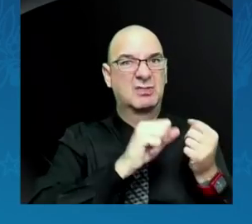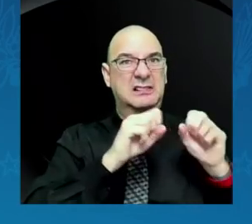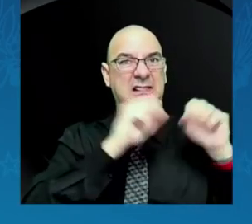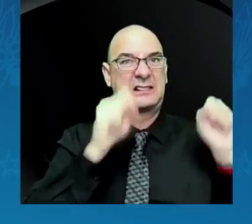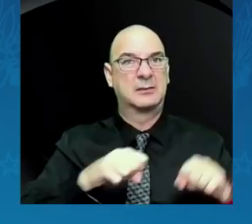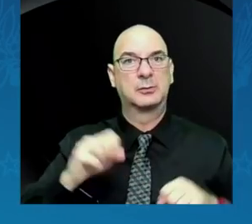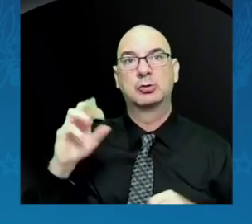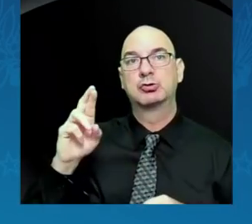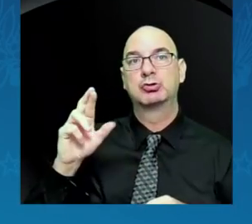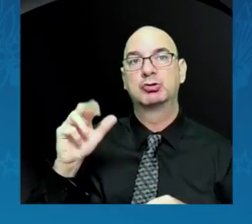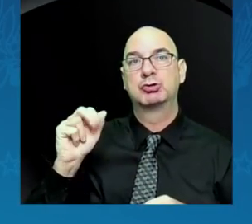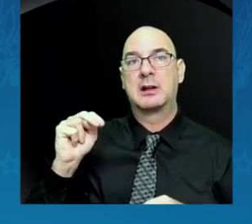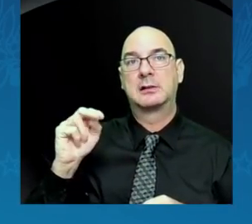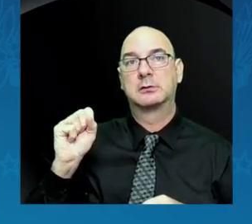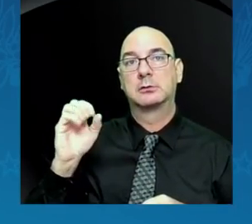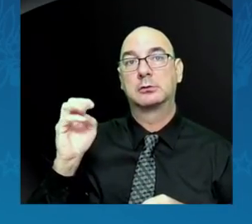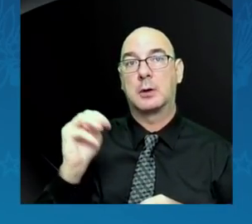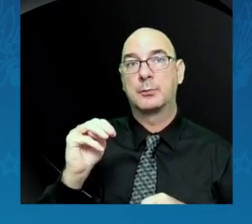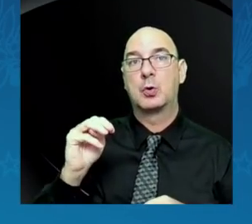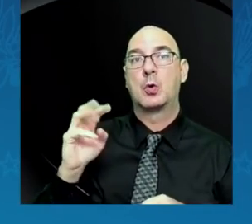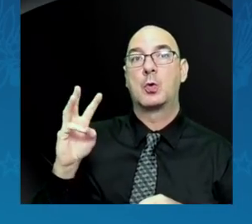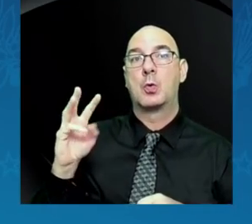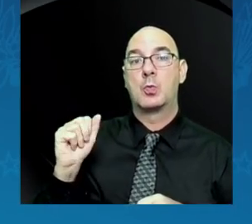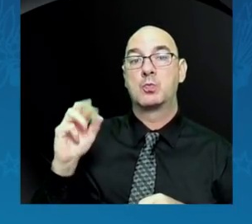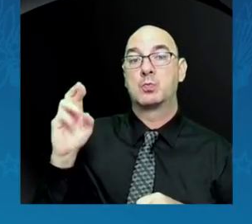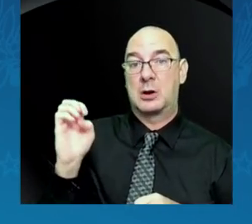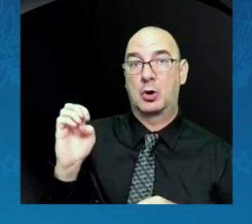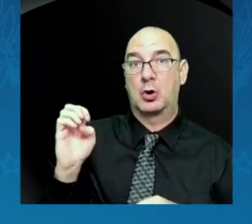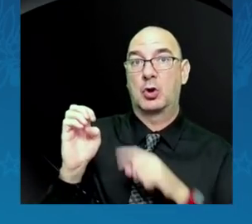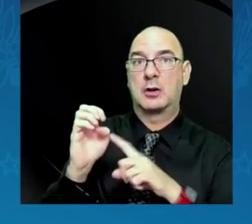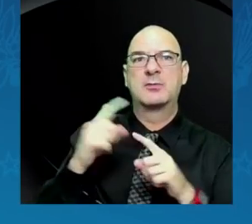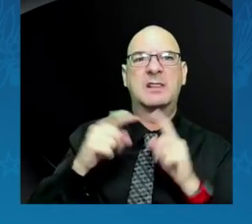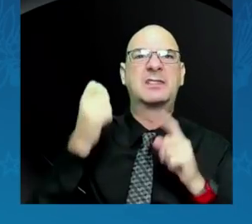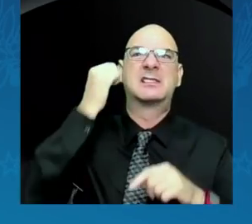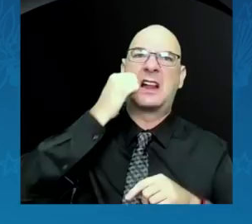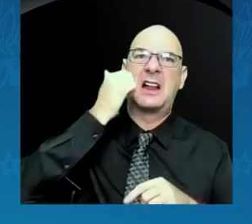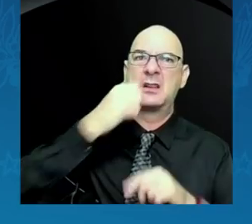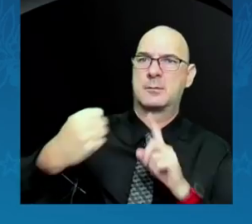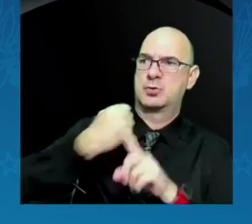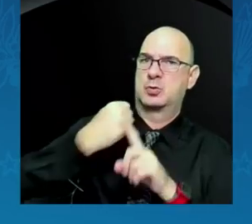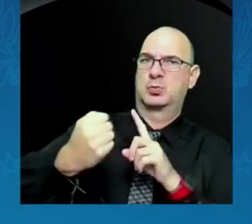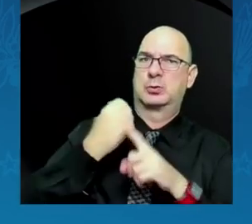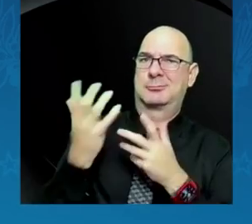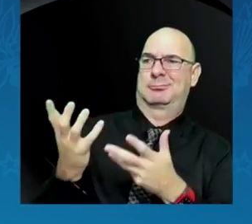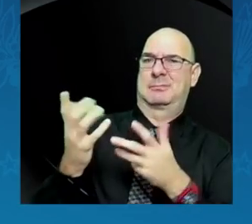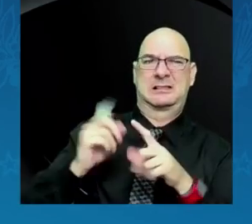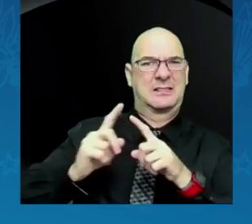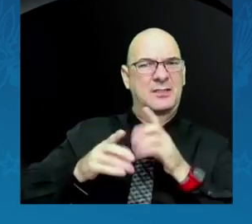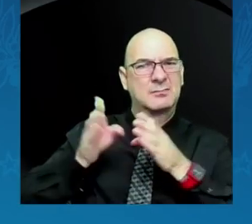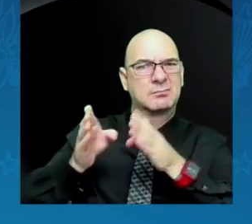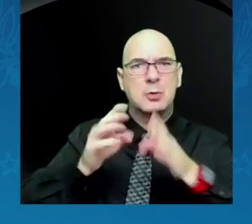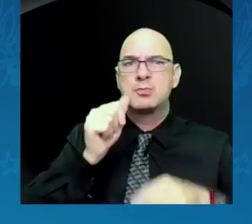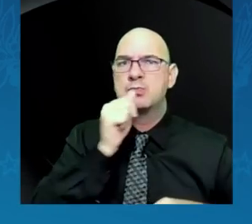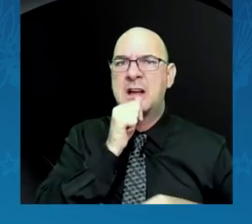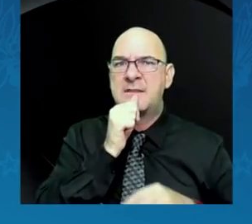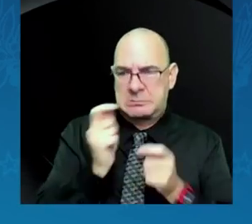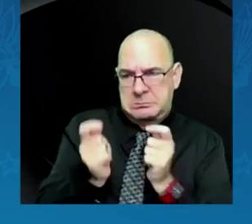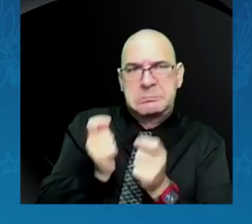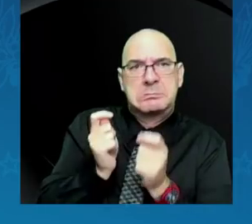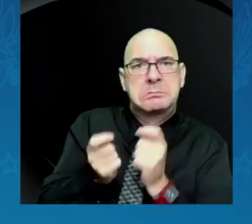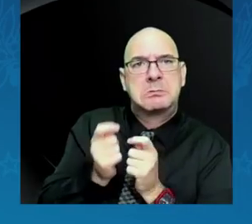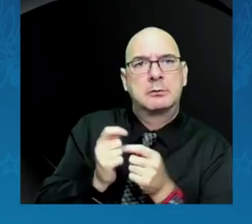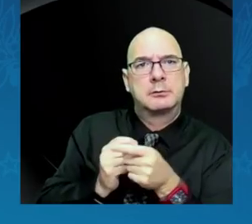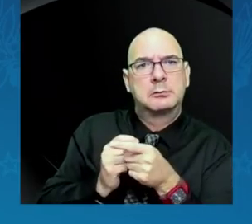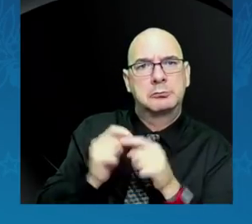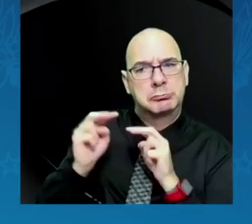daily abuse of individuals' privacy and manipulation and monetization of